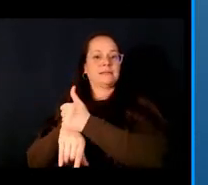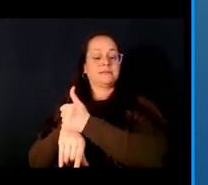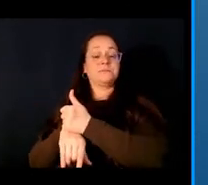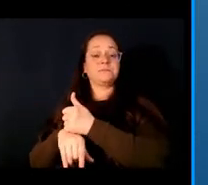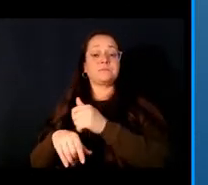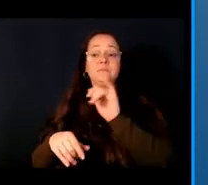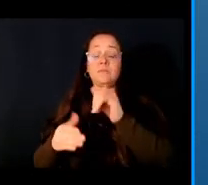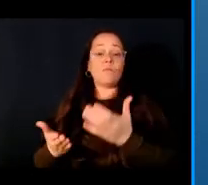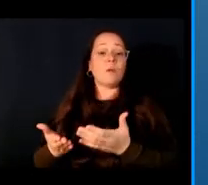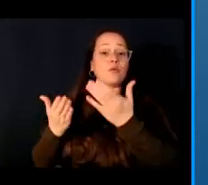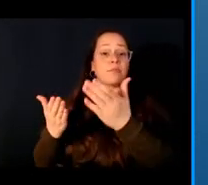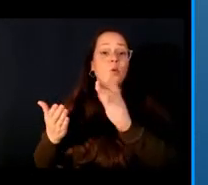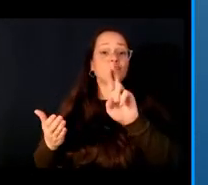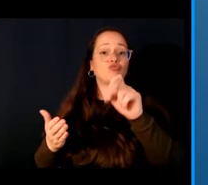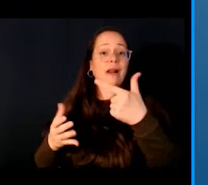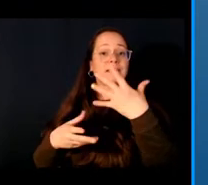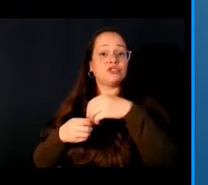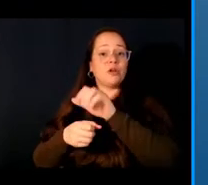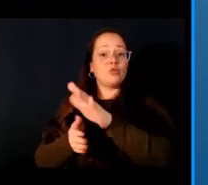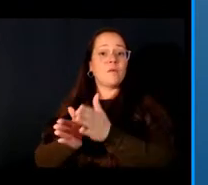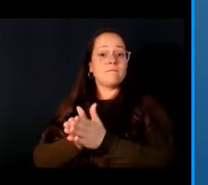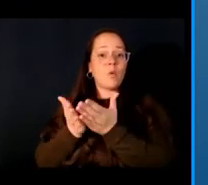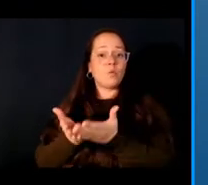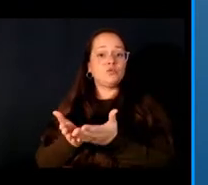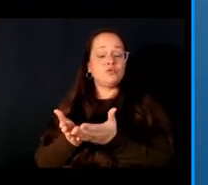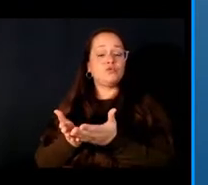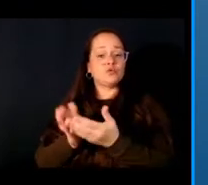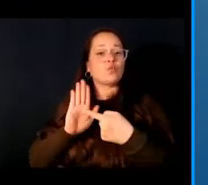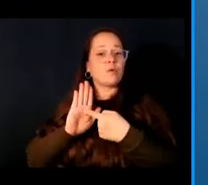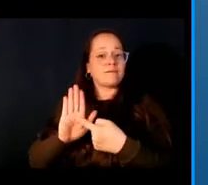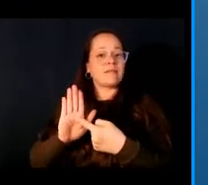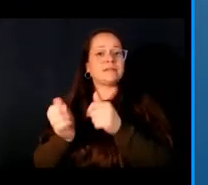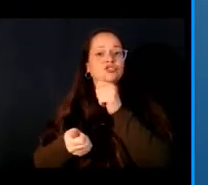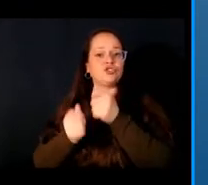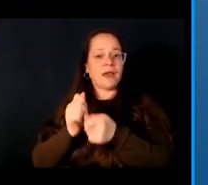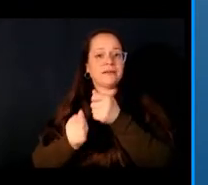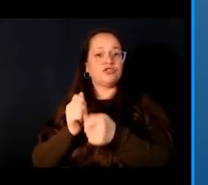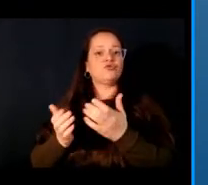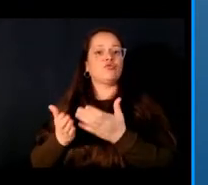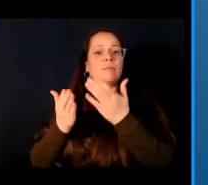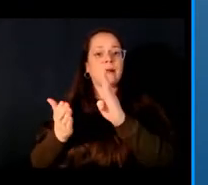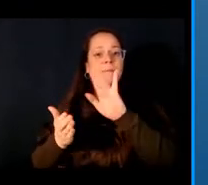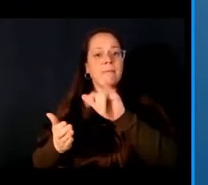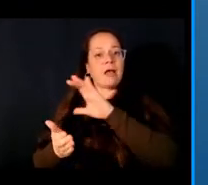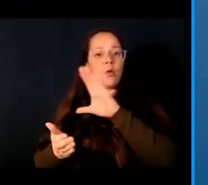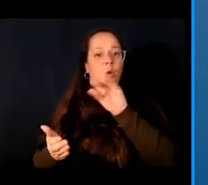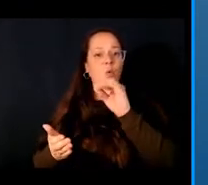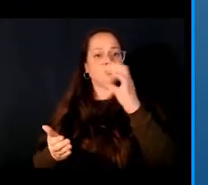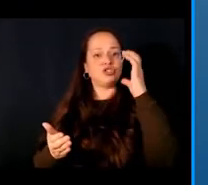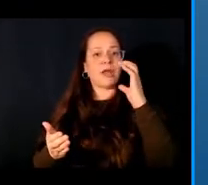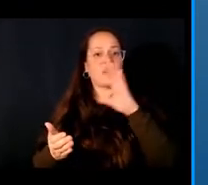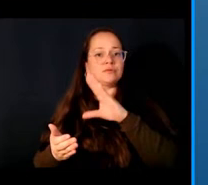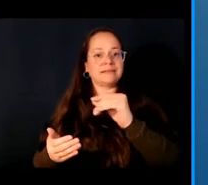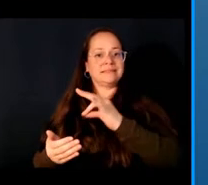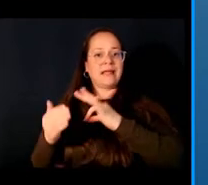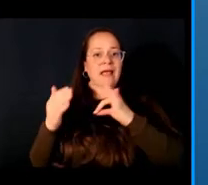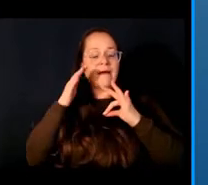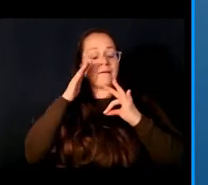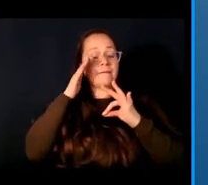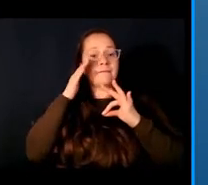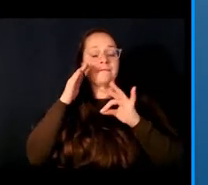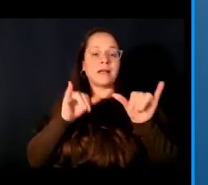the proposed regulations in your folders reflect changes recommended by the co-chairs and staff